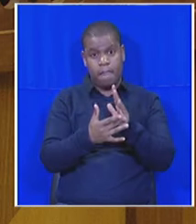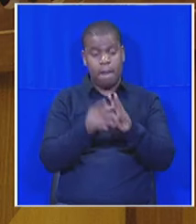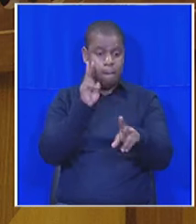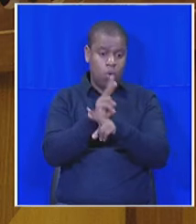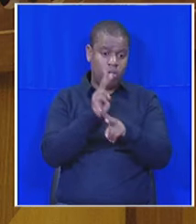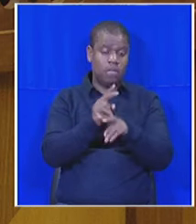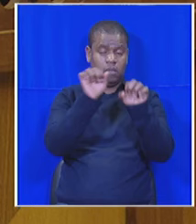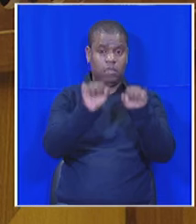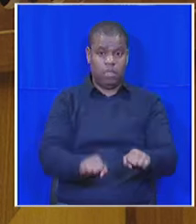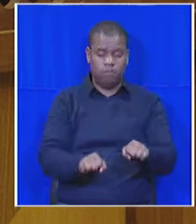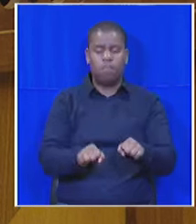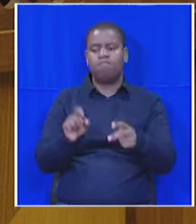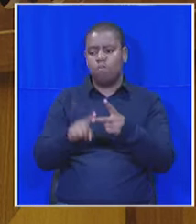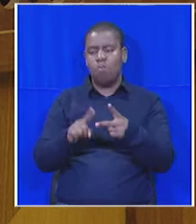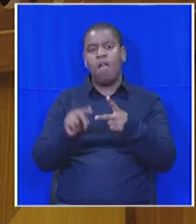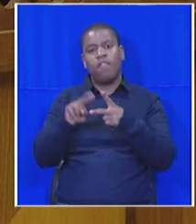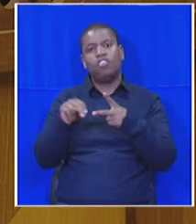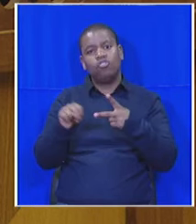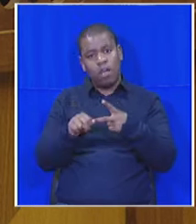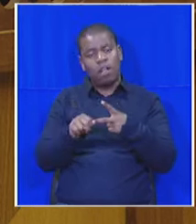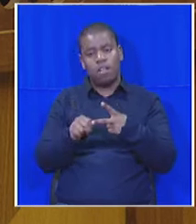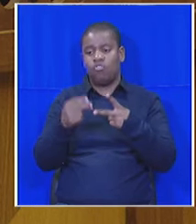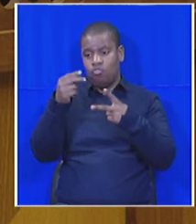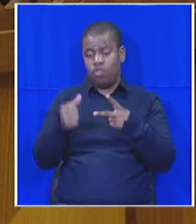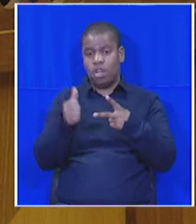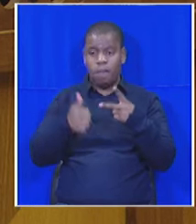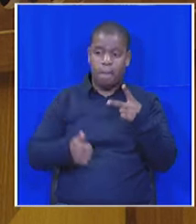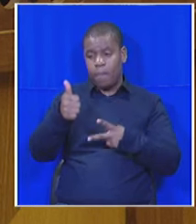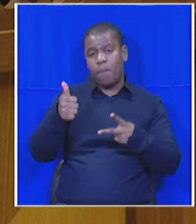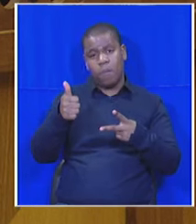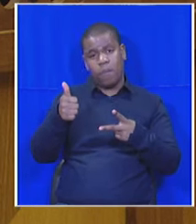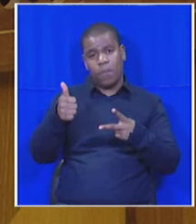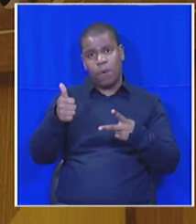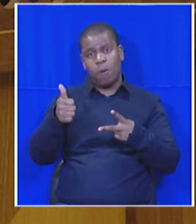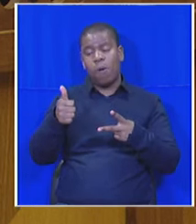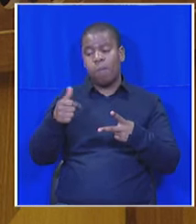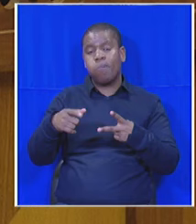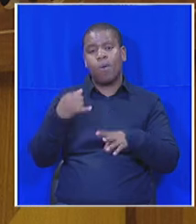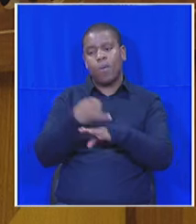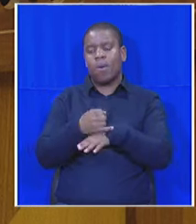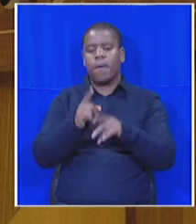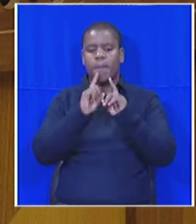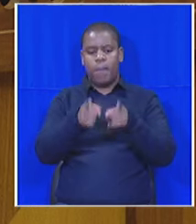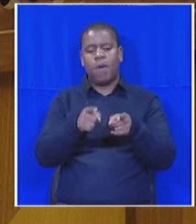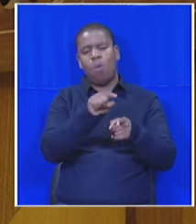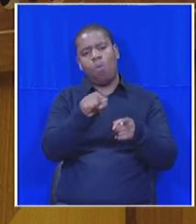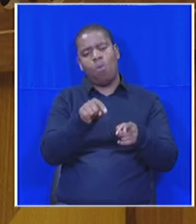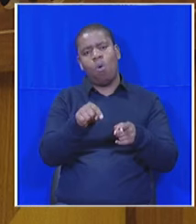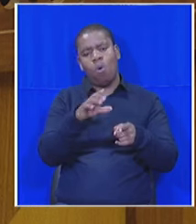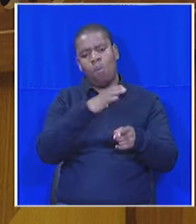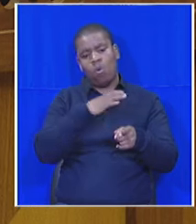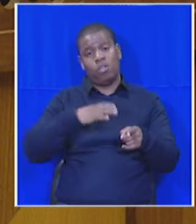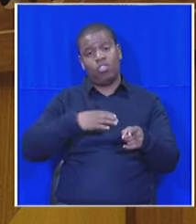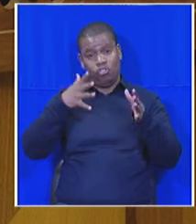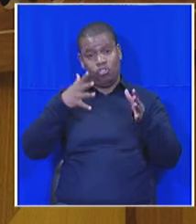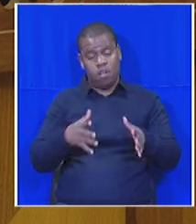also commend the steps taken by National Treasury's Chief Procurement Officer in earlier instructing Commissioner Modise to